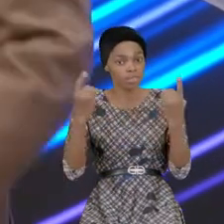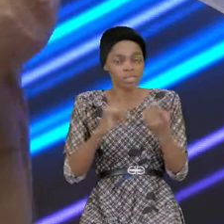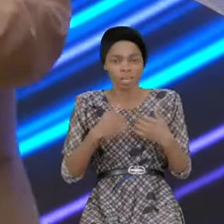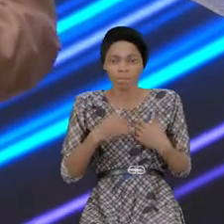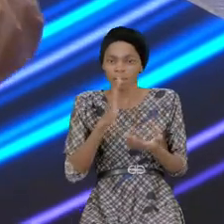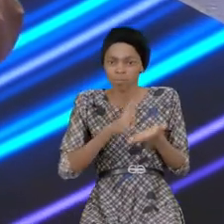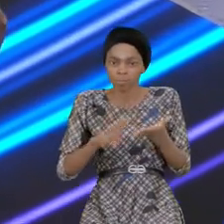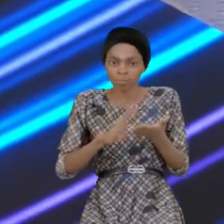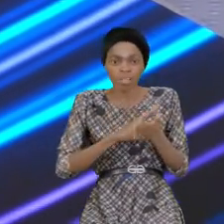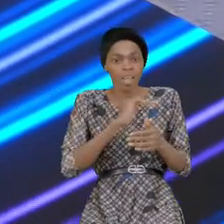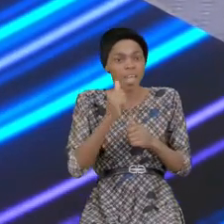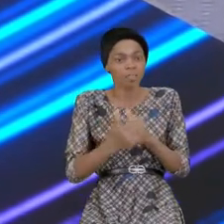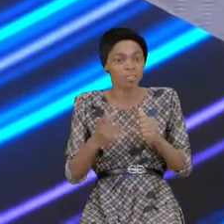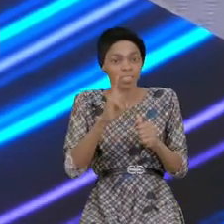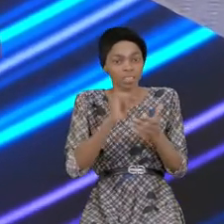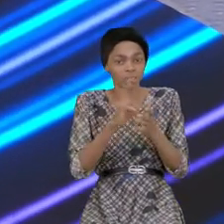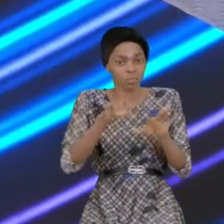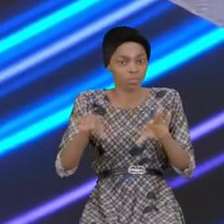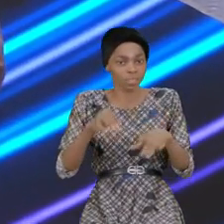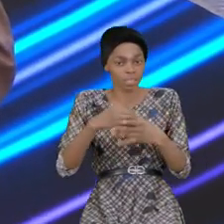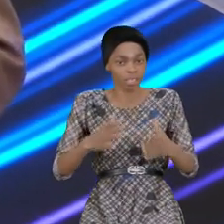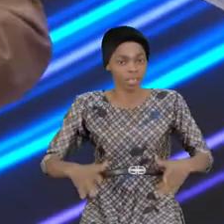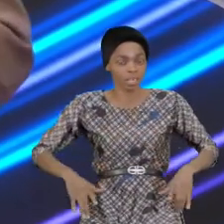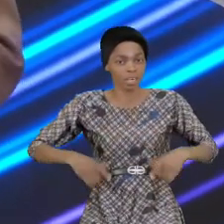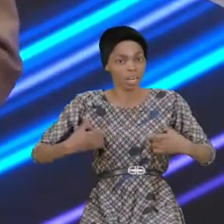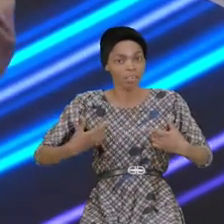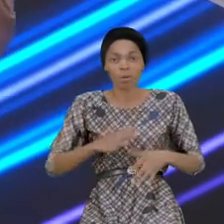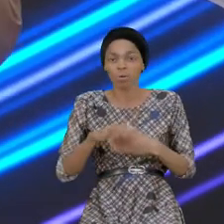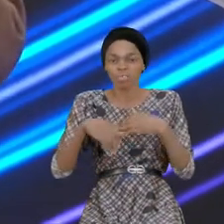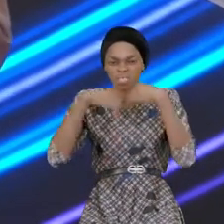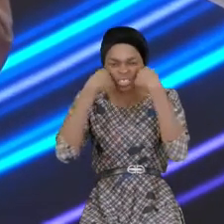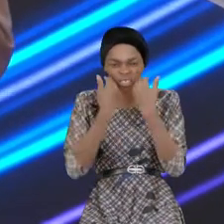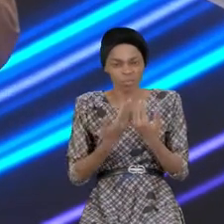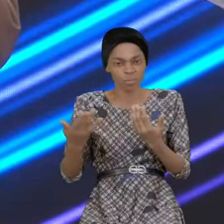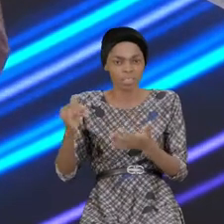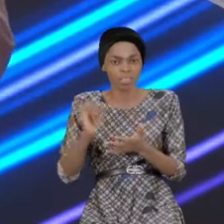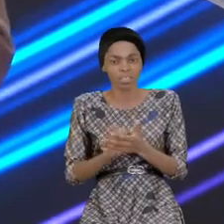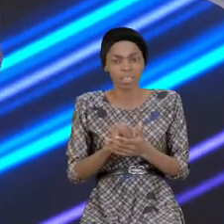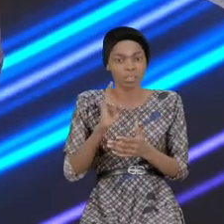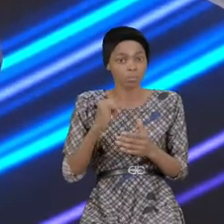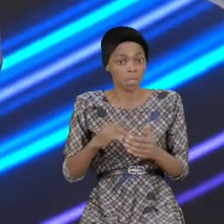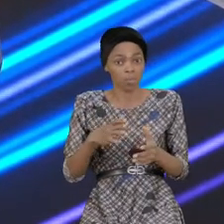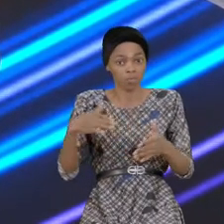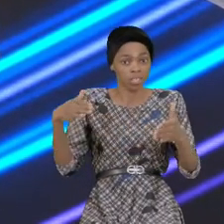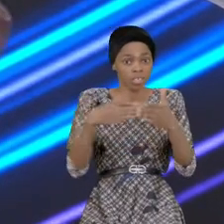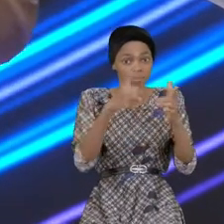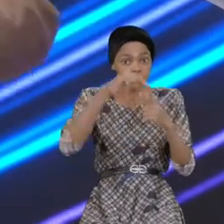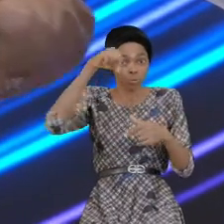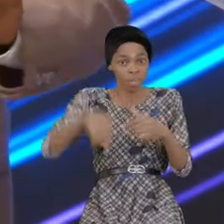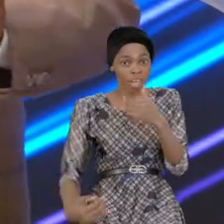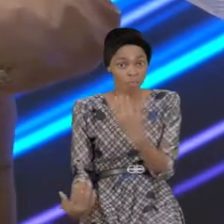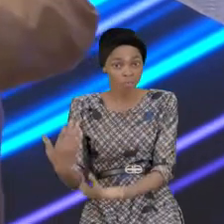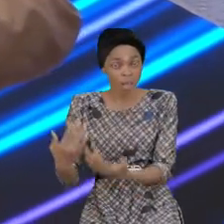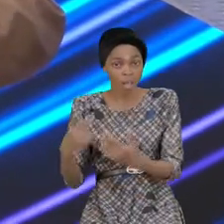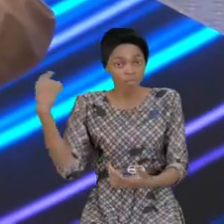did in your life, those terrible things and those shameful things that would have landed you in hellfire forever and